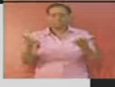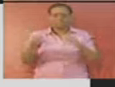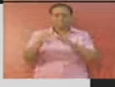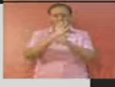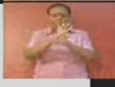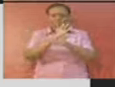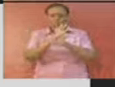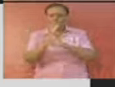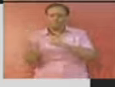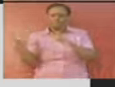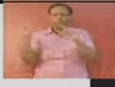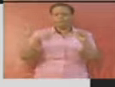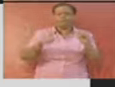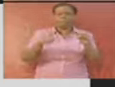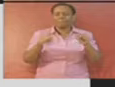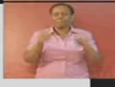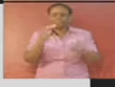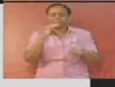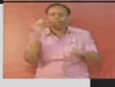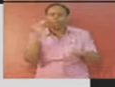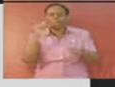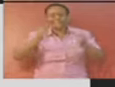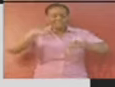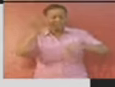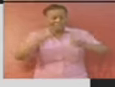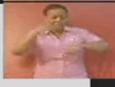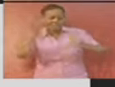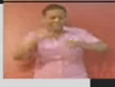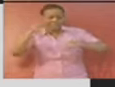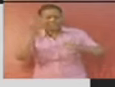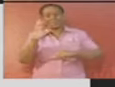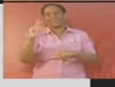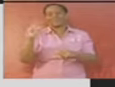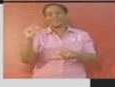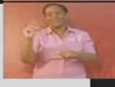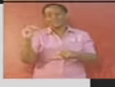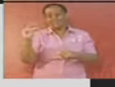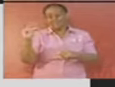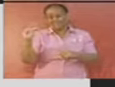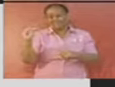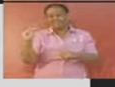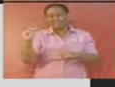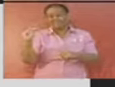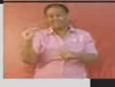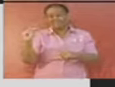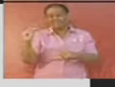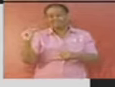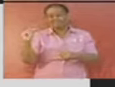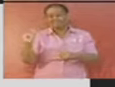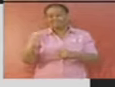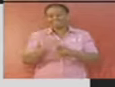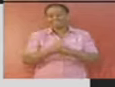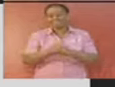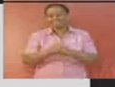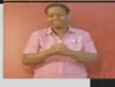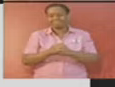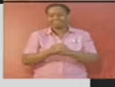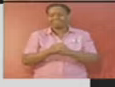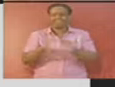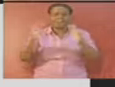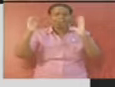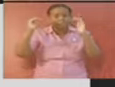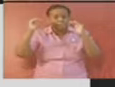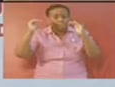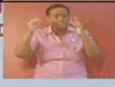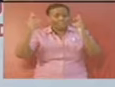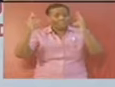house? Don't let COVID parang your house. So I'm hoping that these slides are helpful this morning.